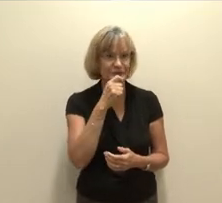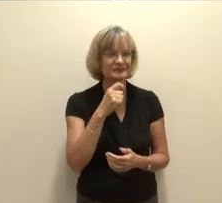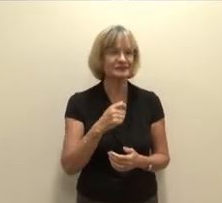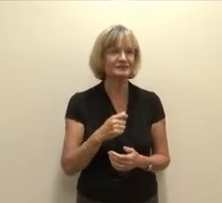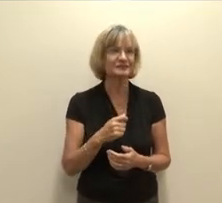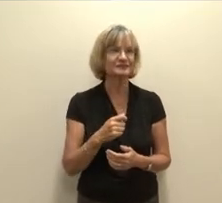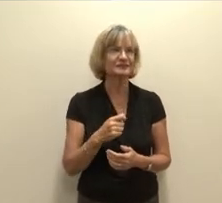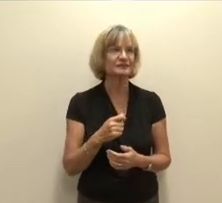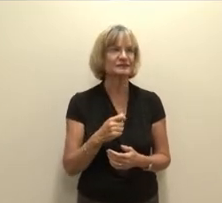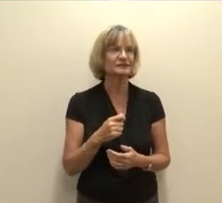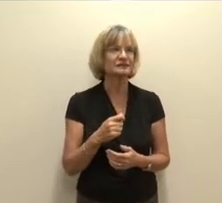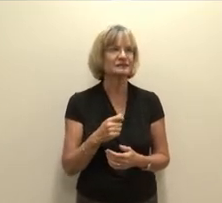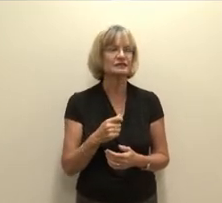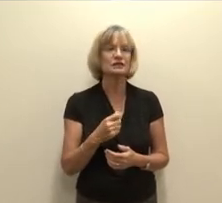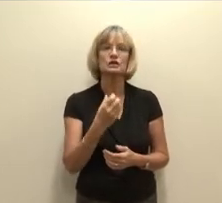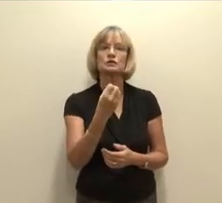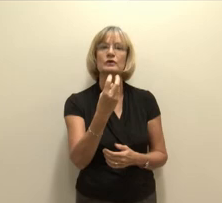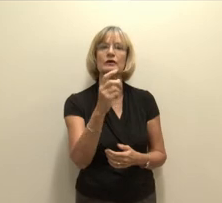How much did the